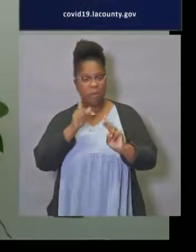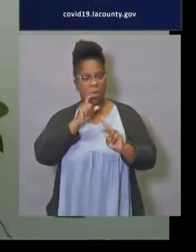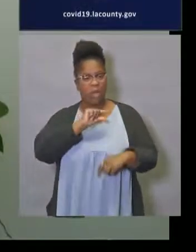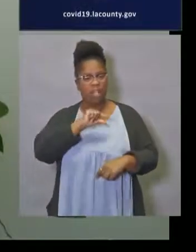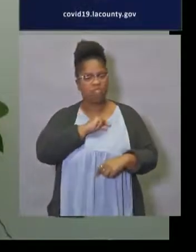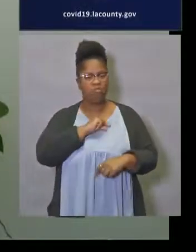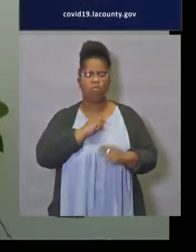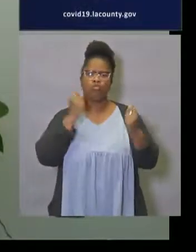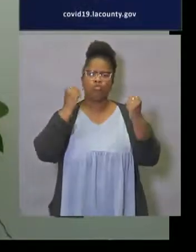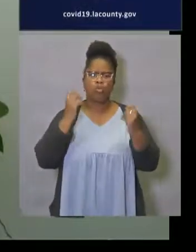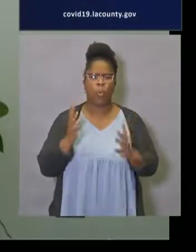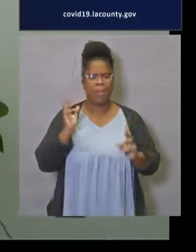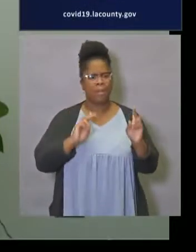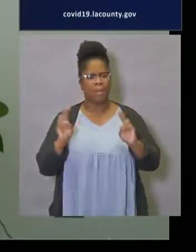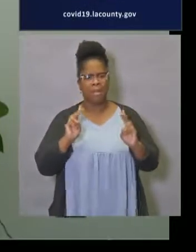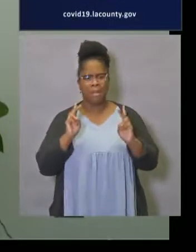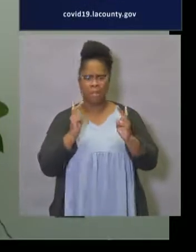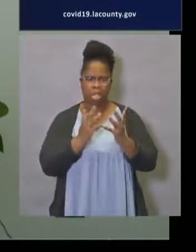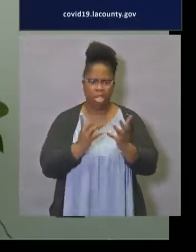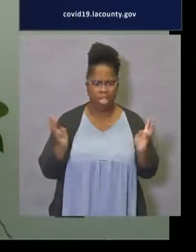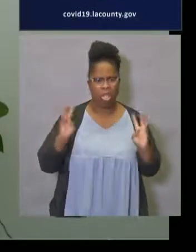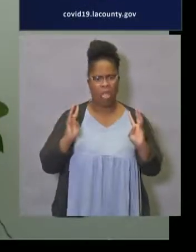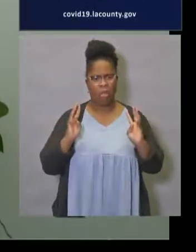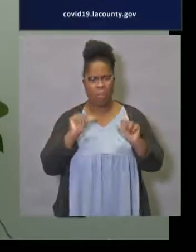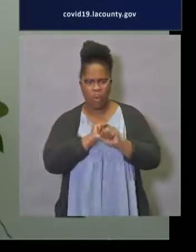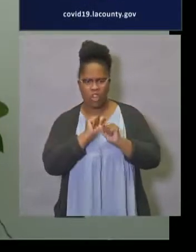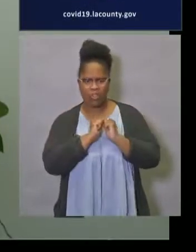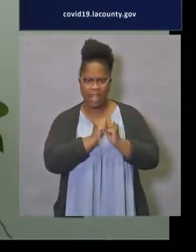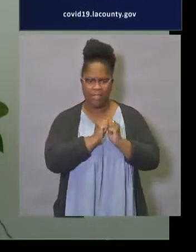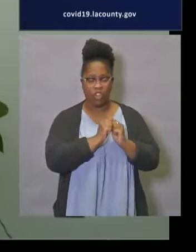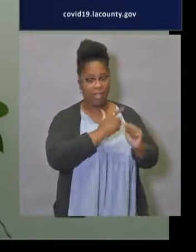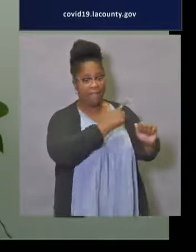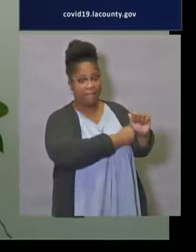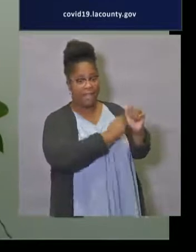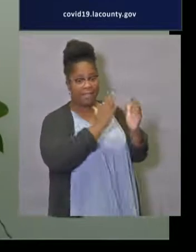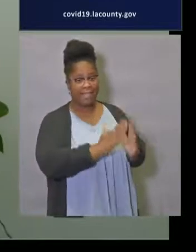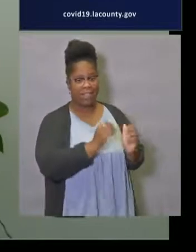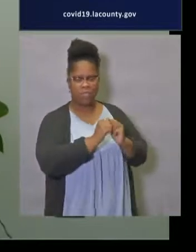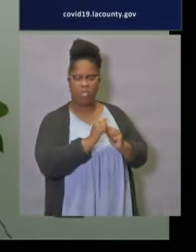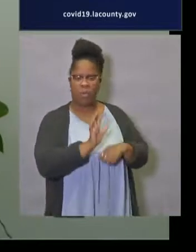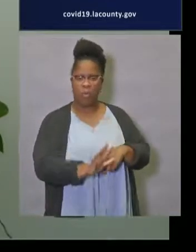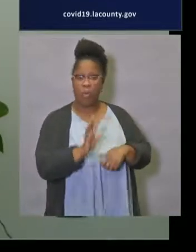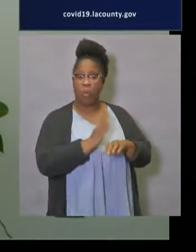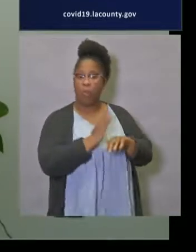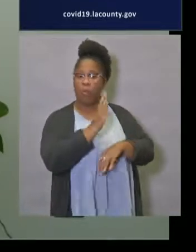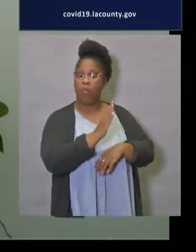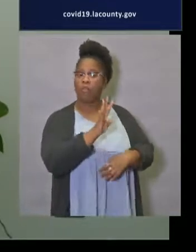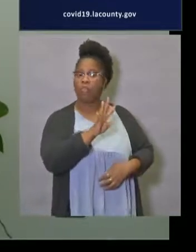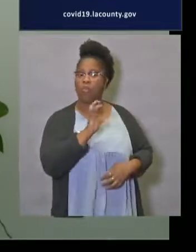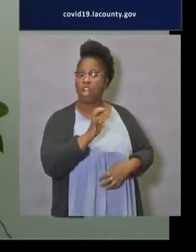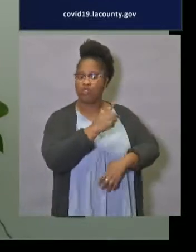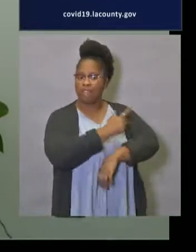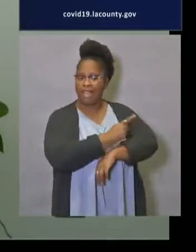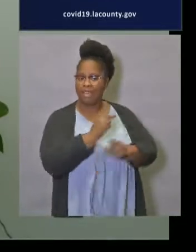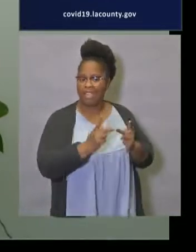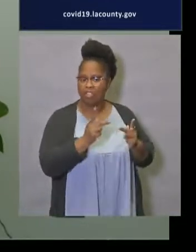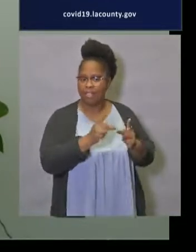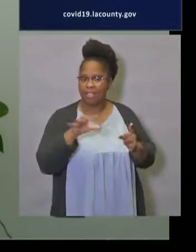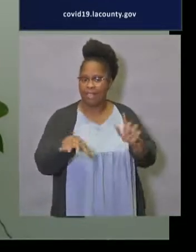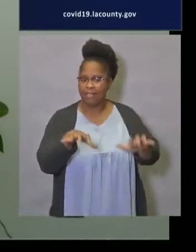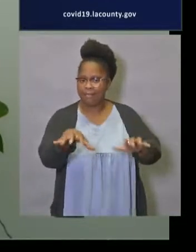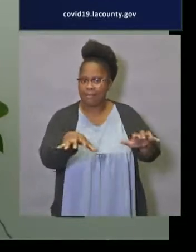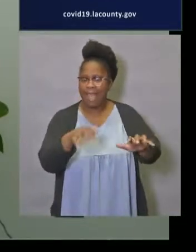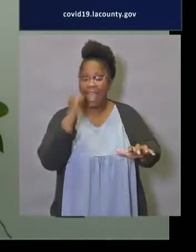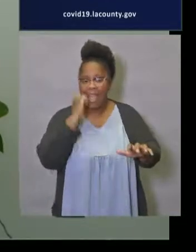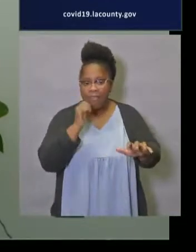many people working on this effort, from vaccinators at the over 400 vaccination sites who every day are providing